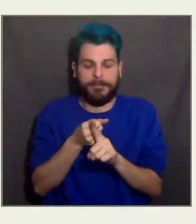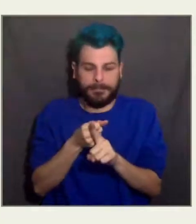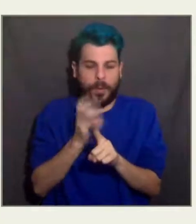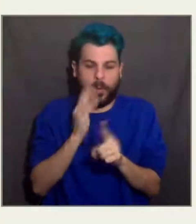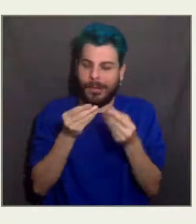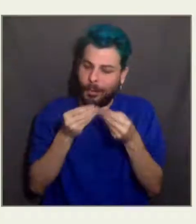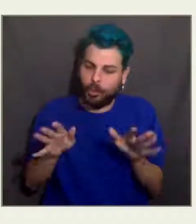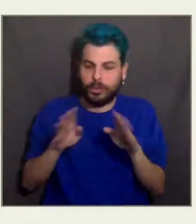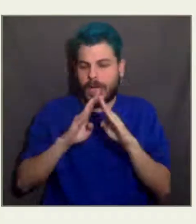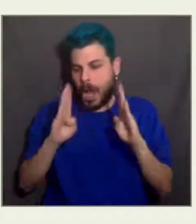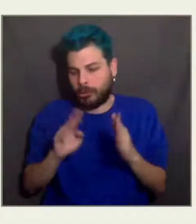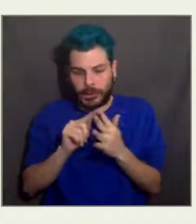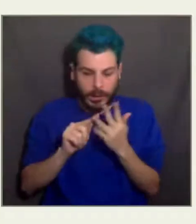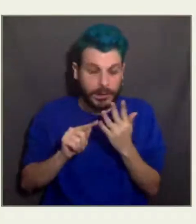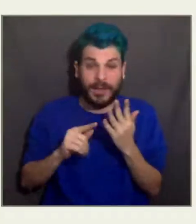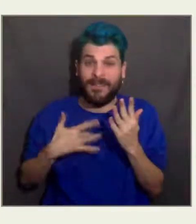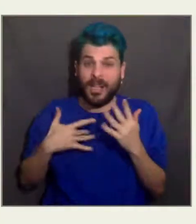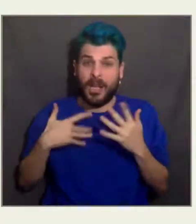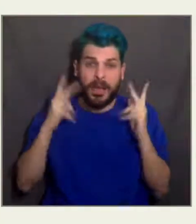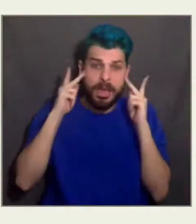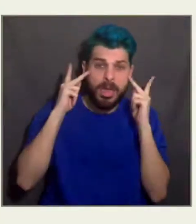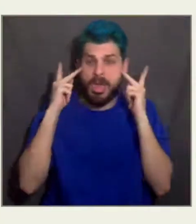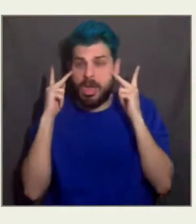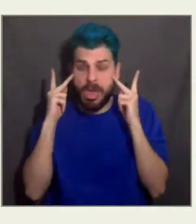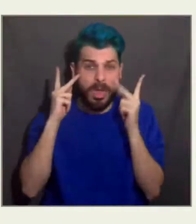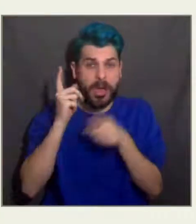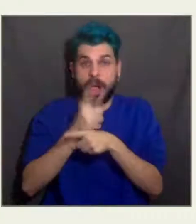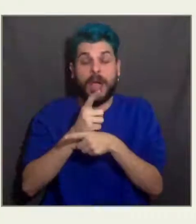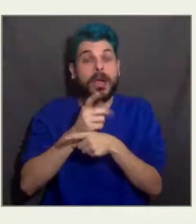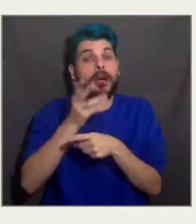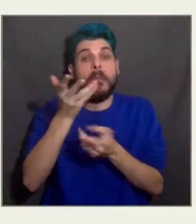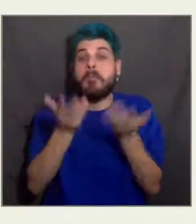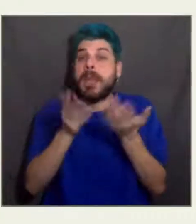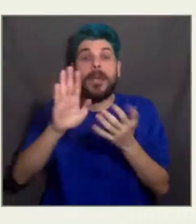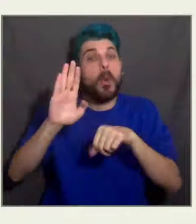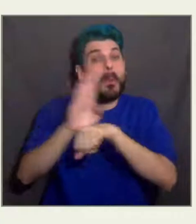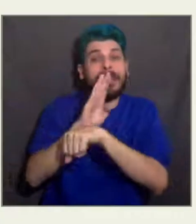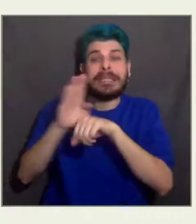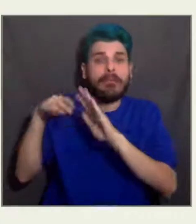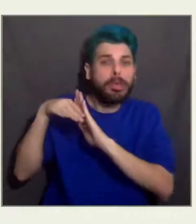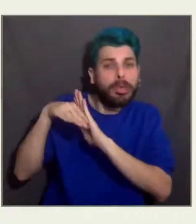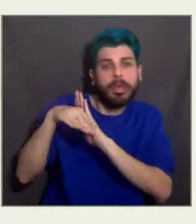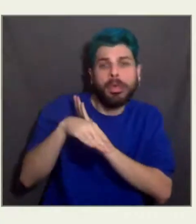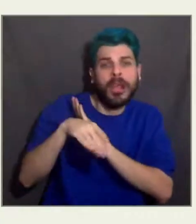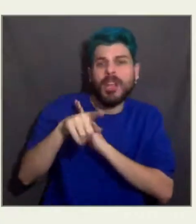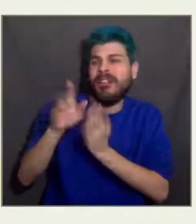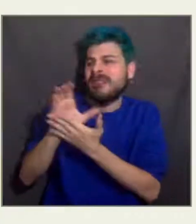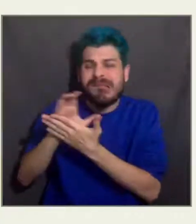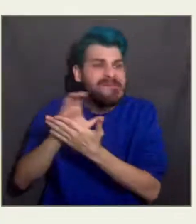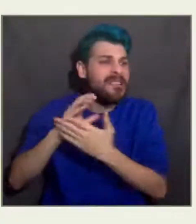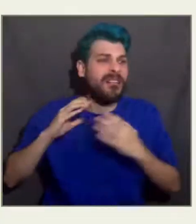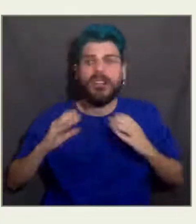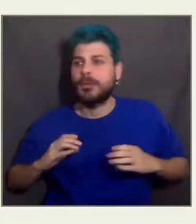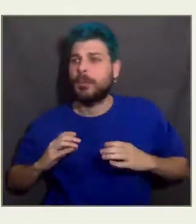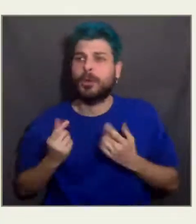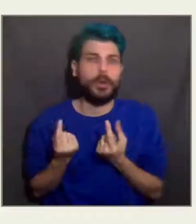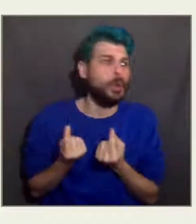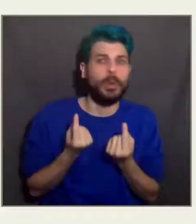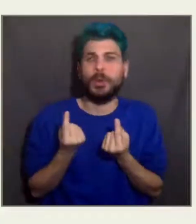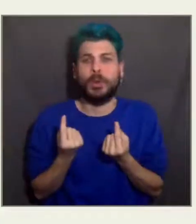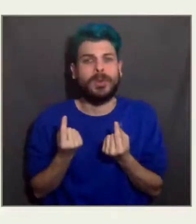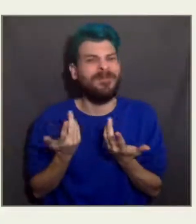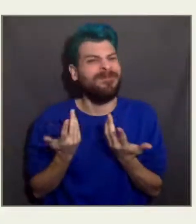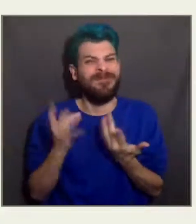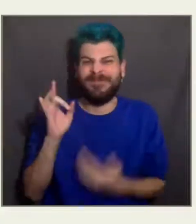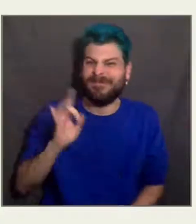trying to run a business and bring in customers after tough times, it's all you think about. There's no sugarcoating this